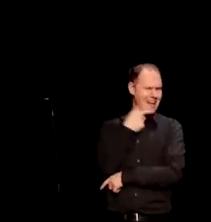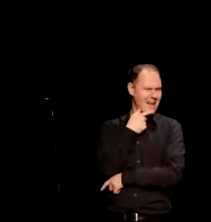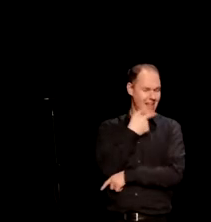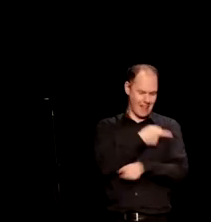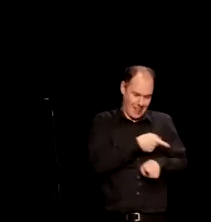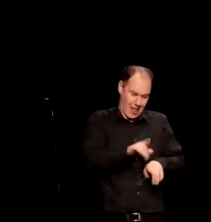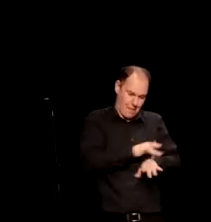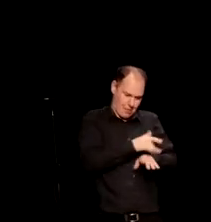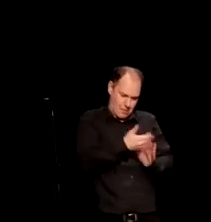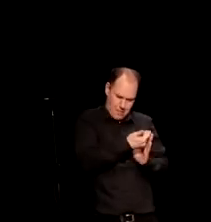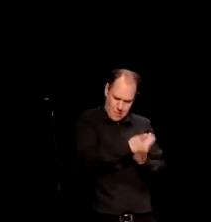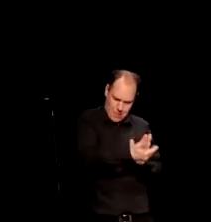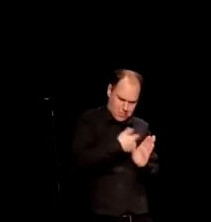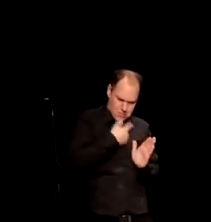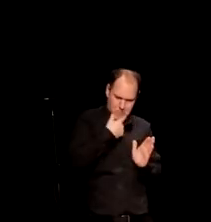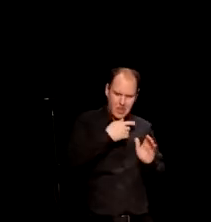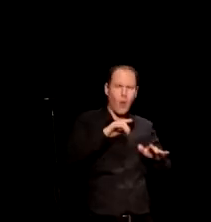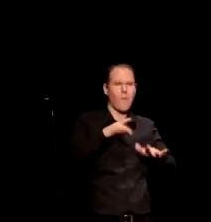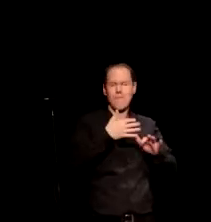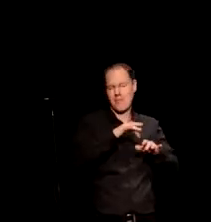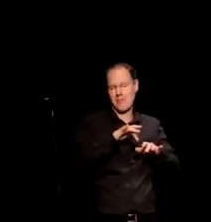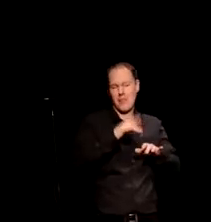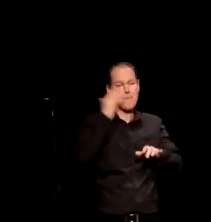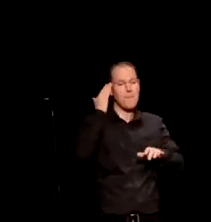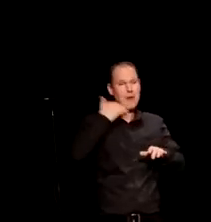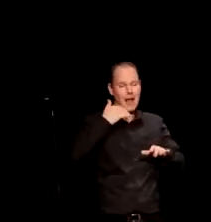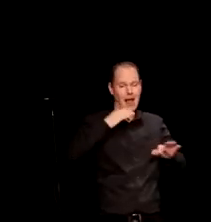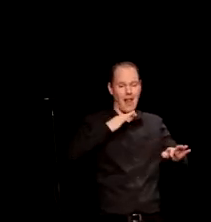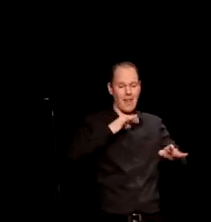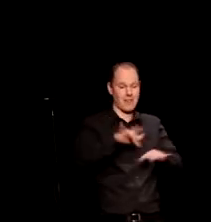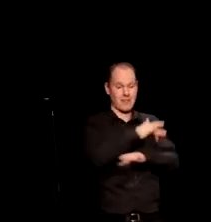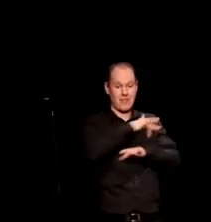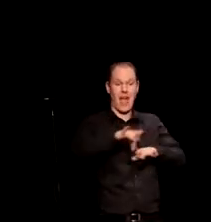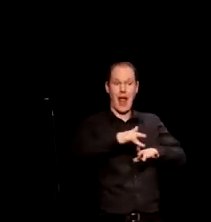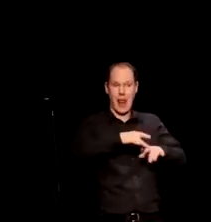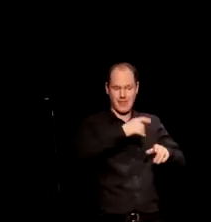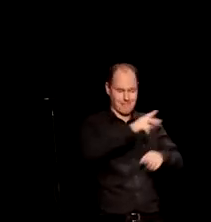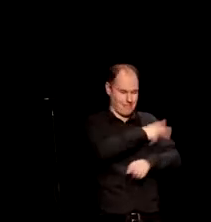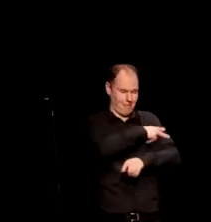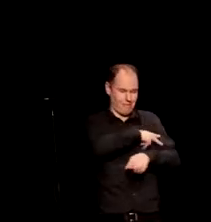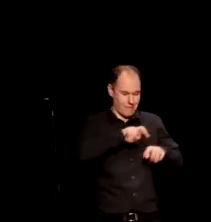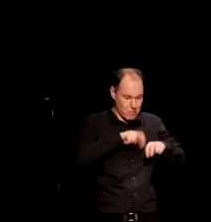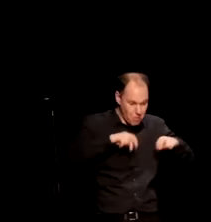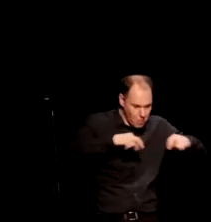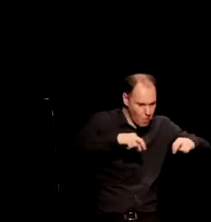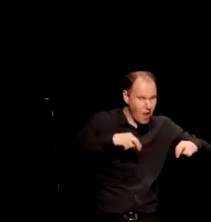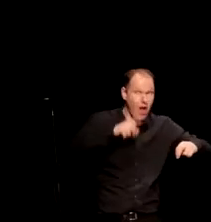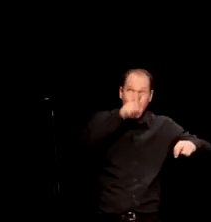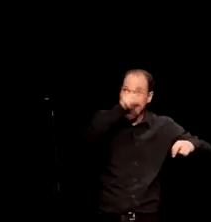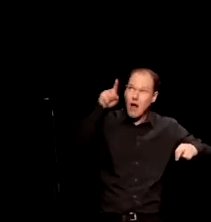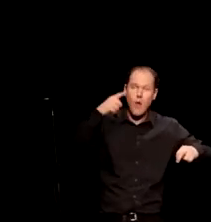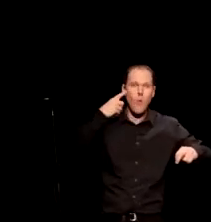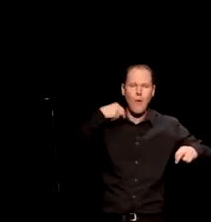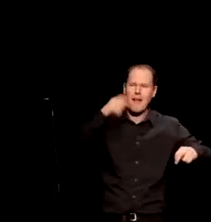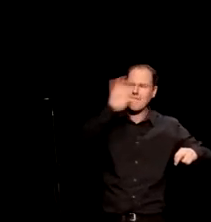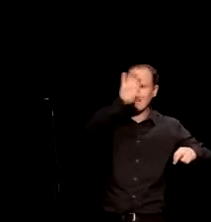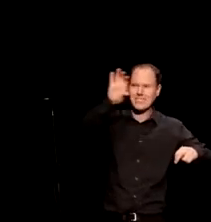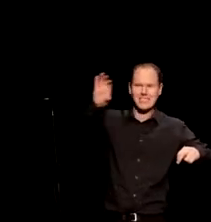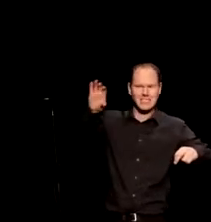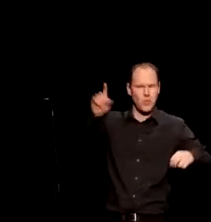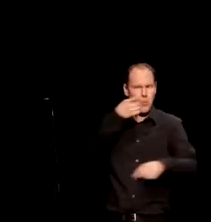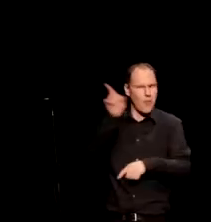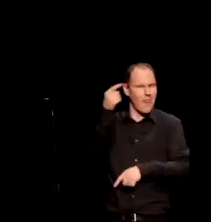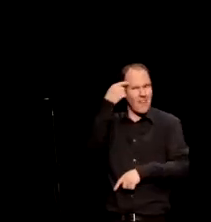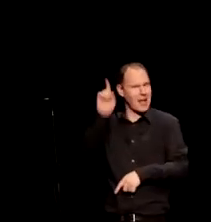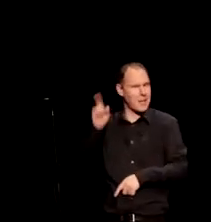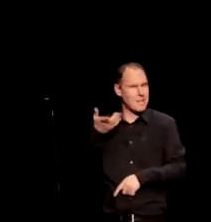black theatre makers being in this space and looking at these plays, and these huge books, some of them, and just this thought